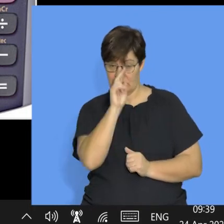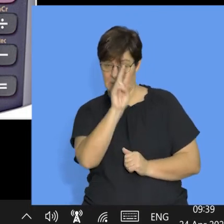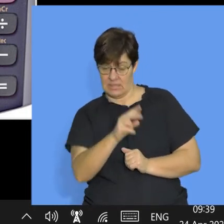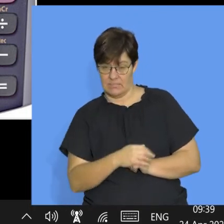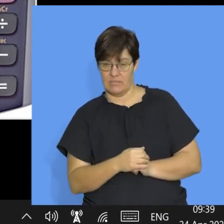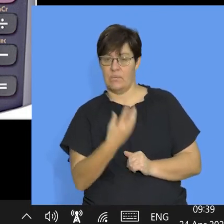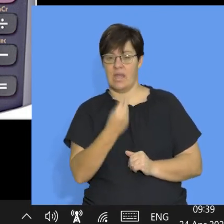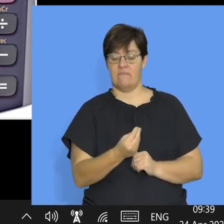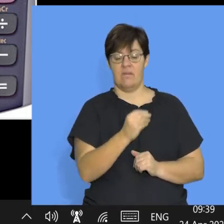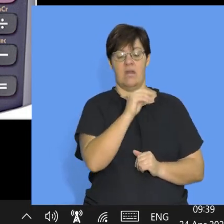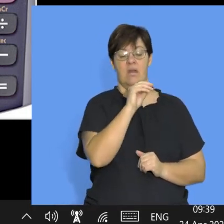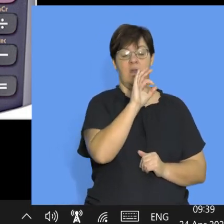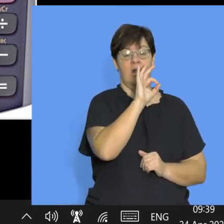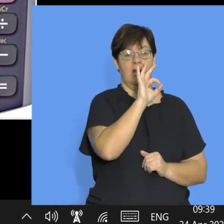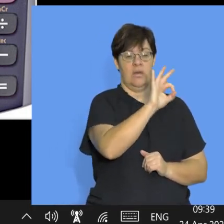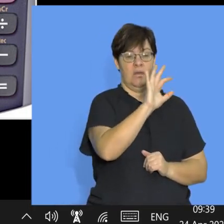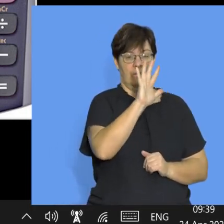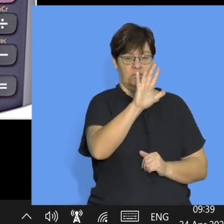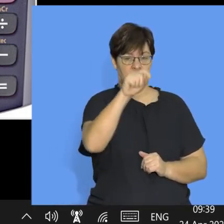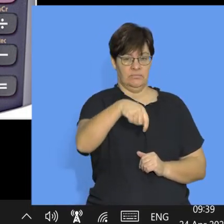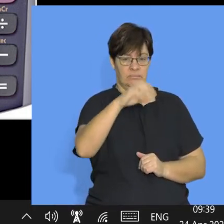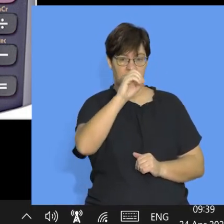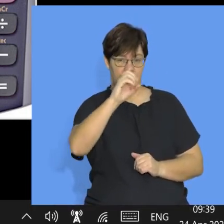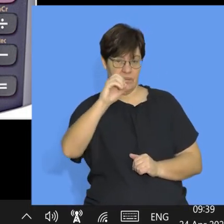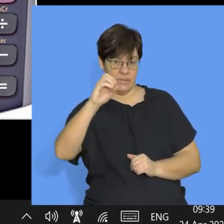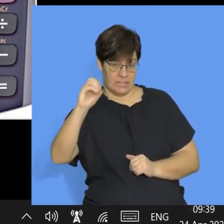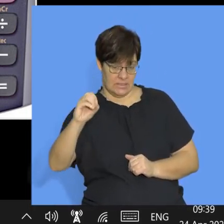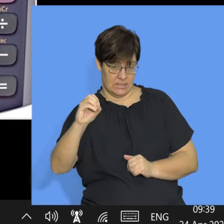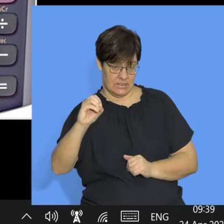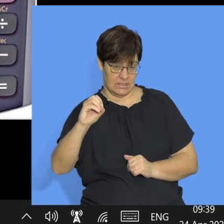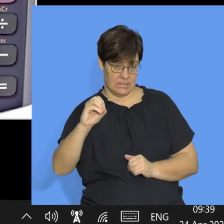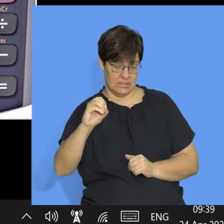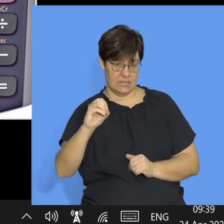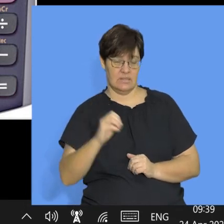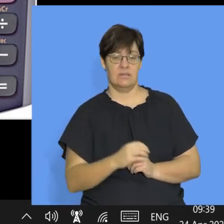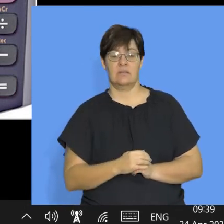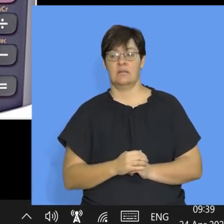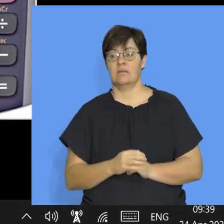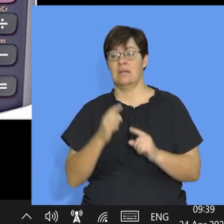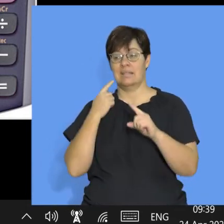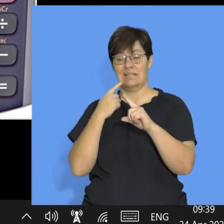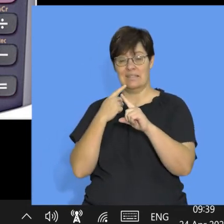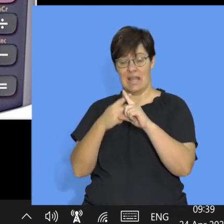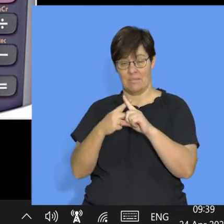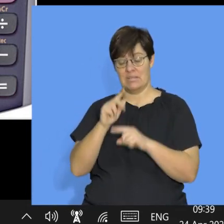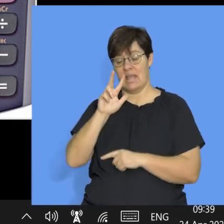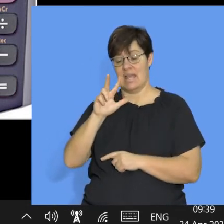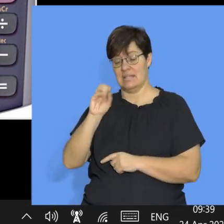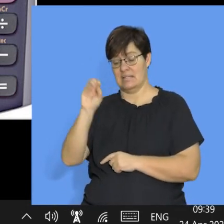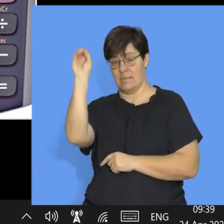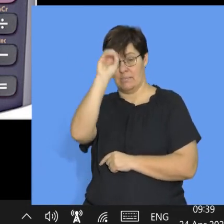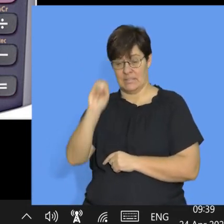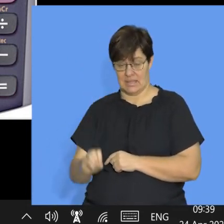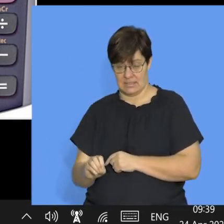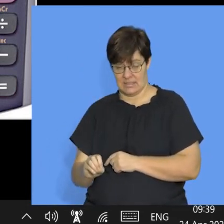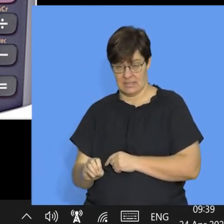have 35,000 Rand. You can see it is the 45 minus the 10 times 80%, which is